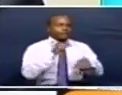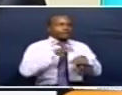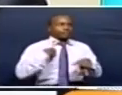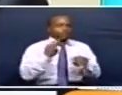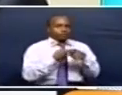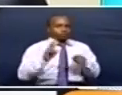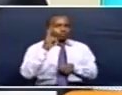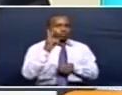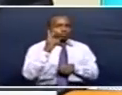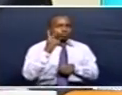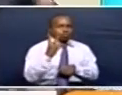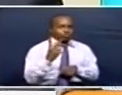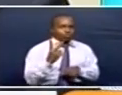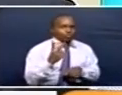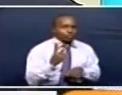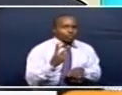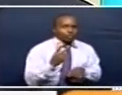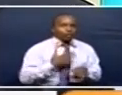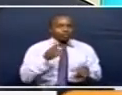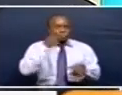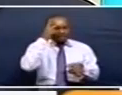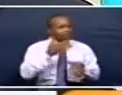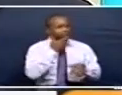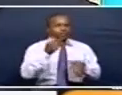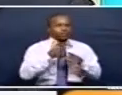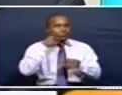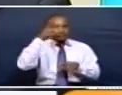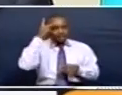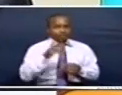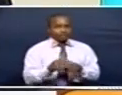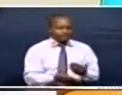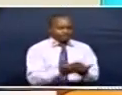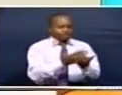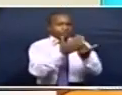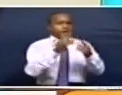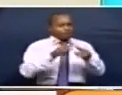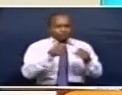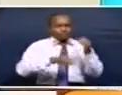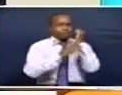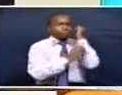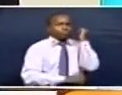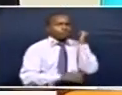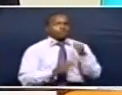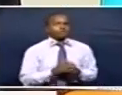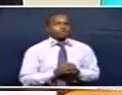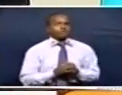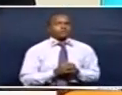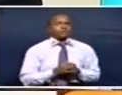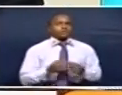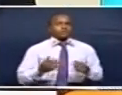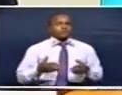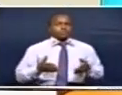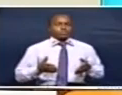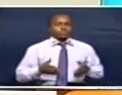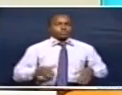my parents are the best parents in the world. They brought me up. But we were poor. I mean, we used to live, born in Machakos, I used to live in